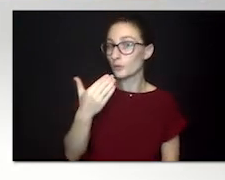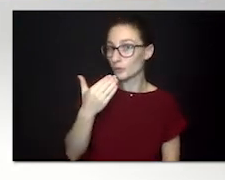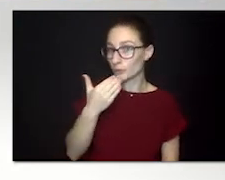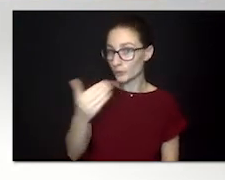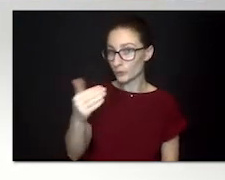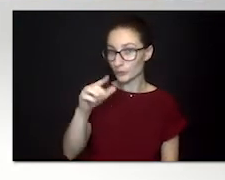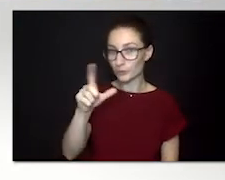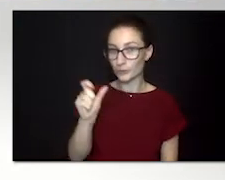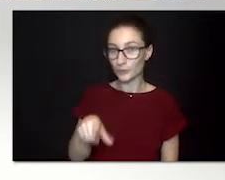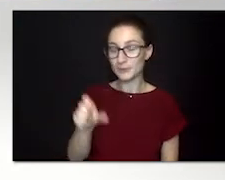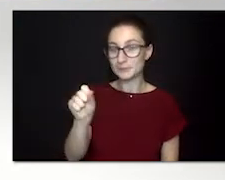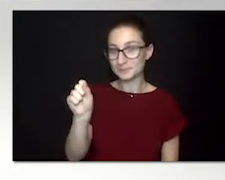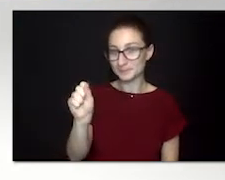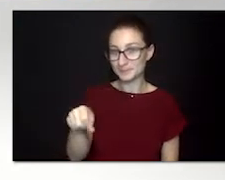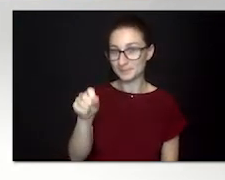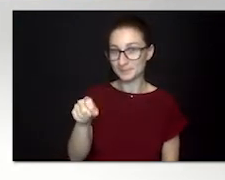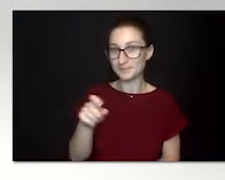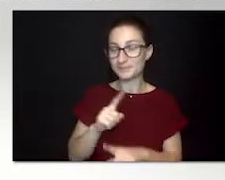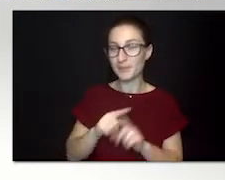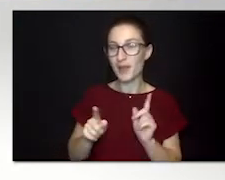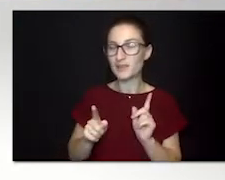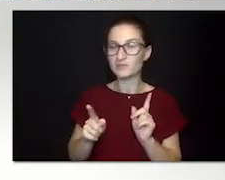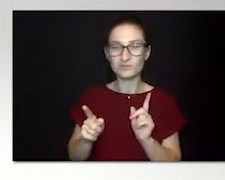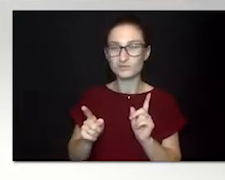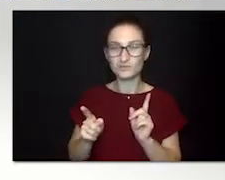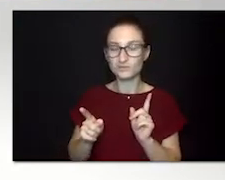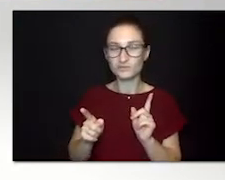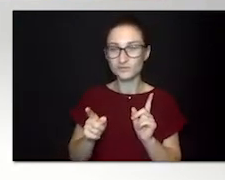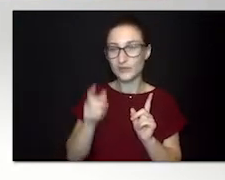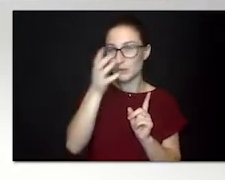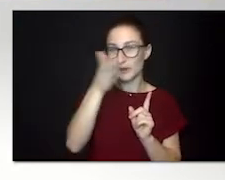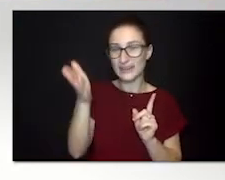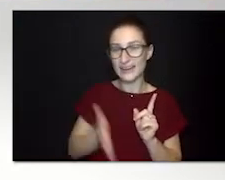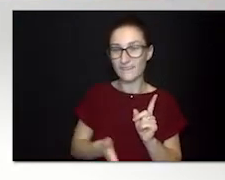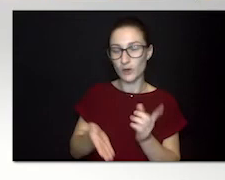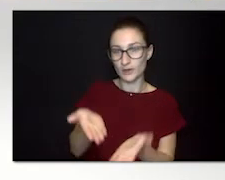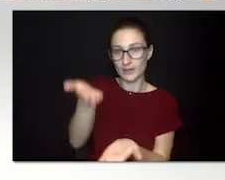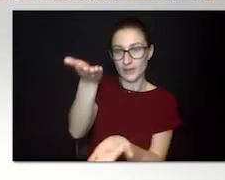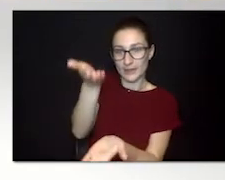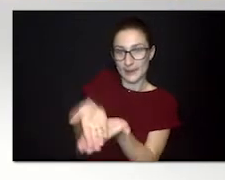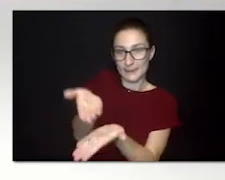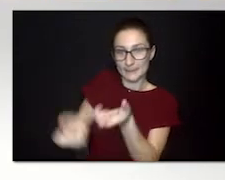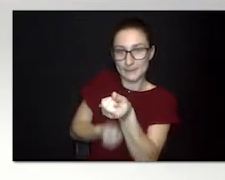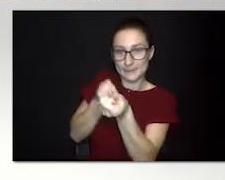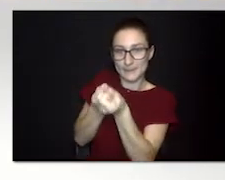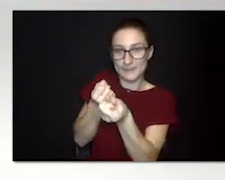great question, but one that would never kind of fit the facts, and here's why.